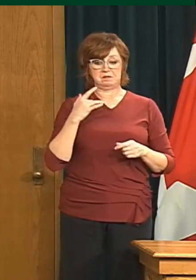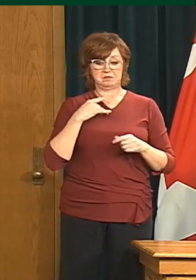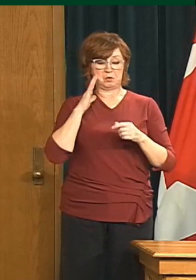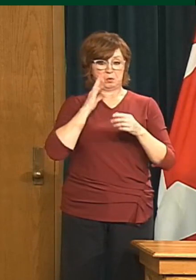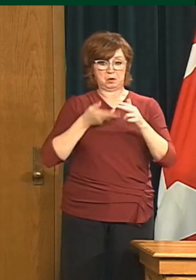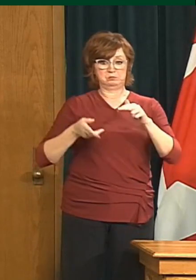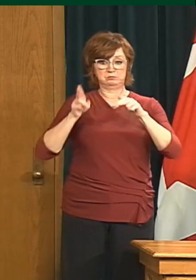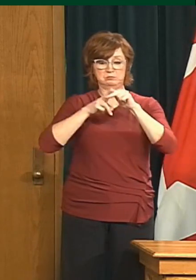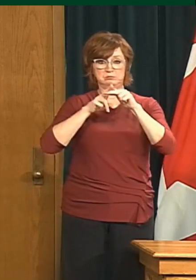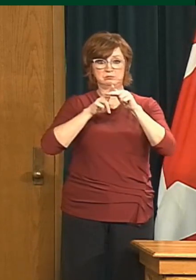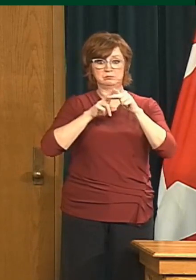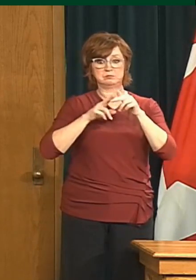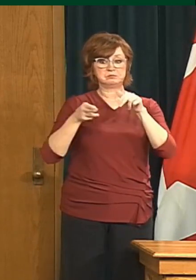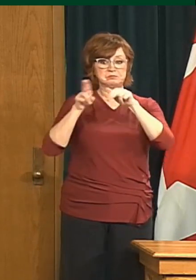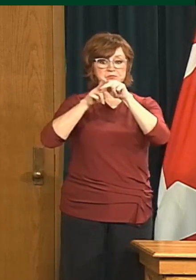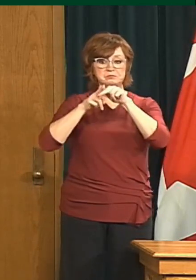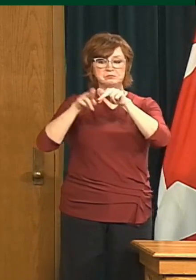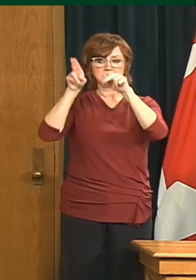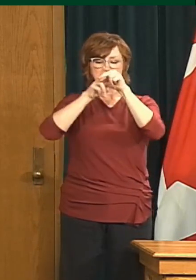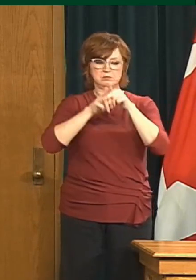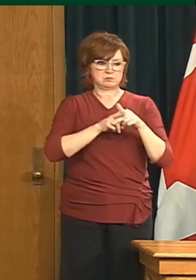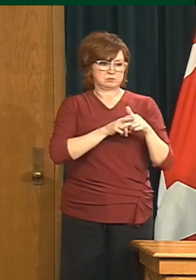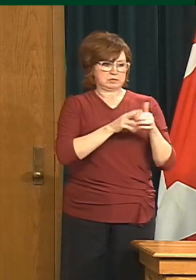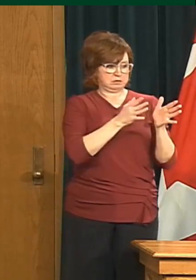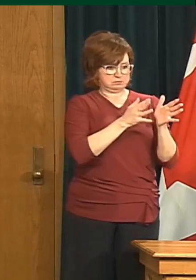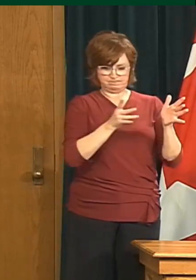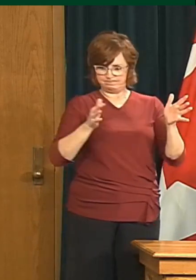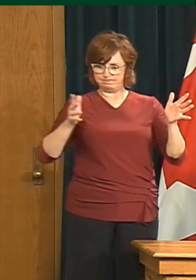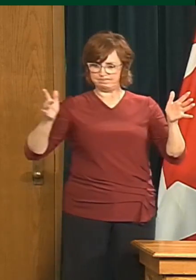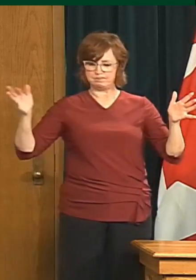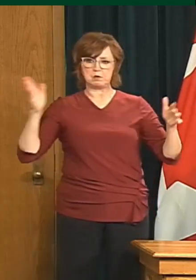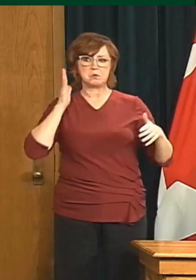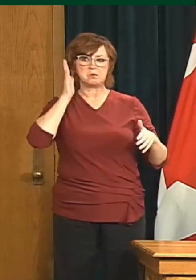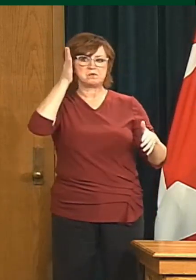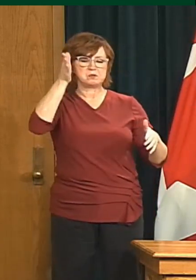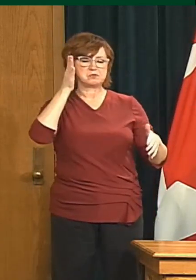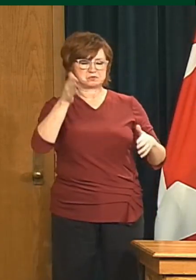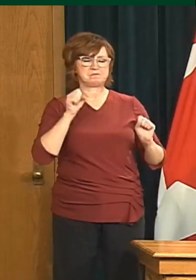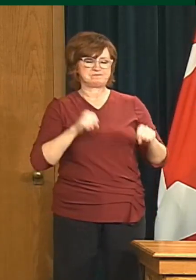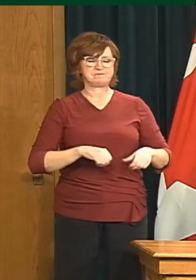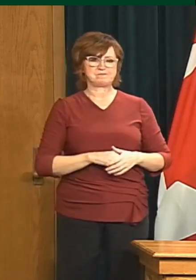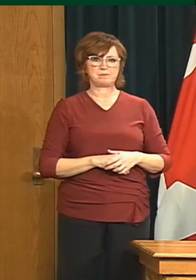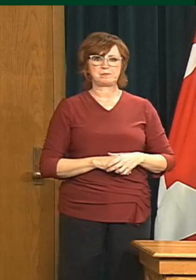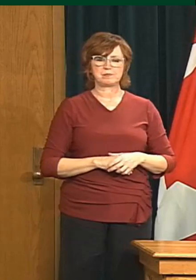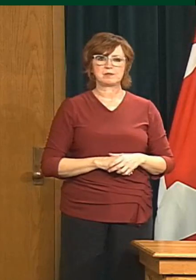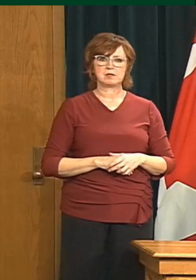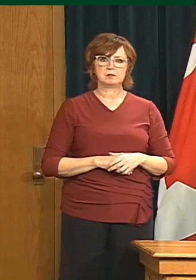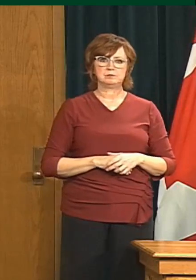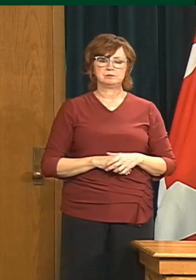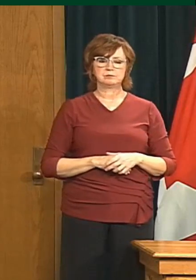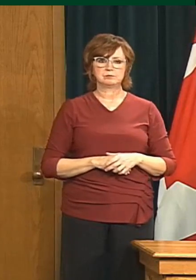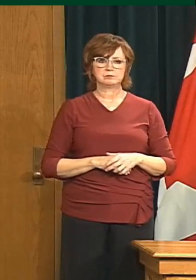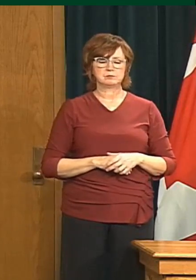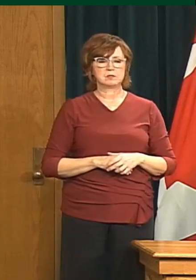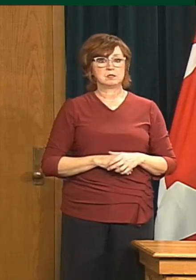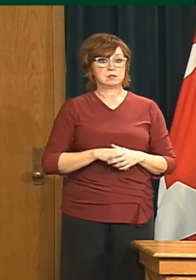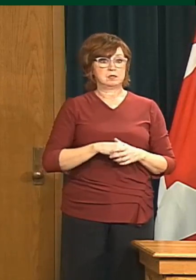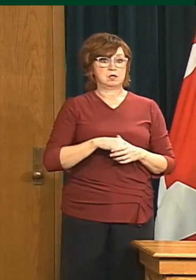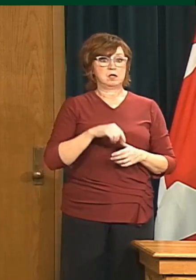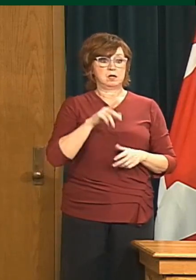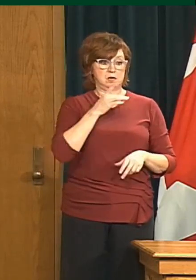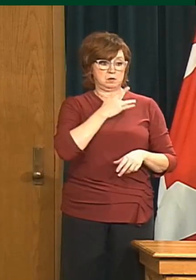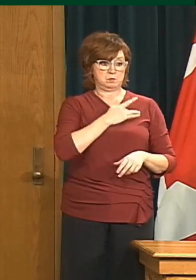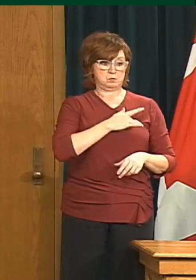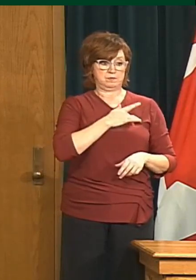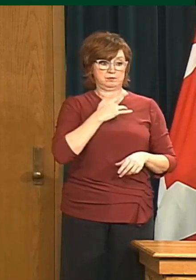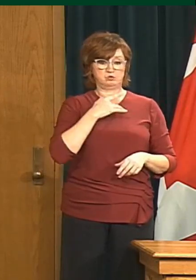ahead and in the couple of years ahead, most certainly. So the people of this province can look to a government that is going to, a provincial government, that is